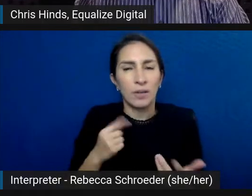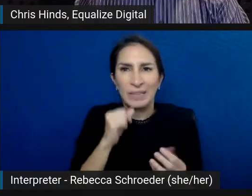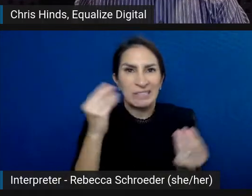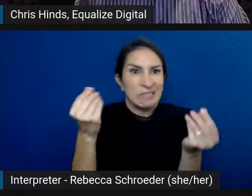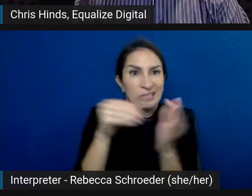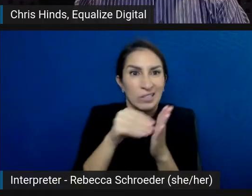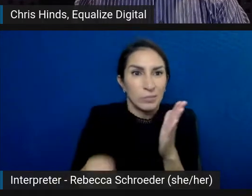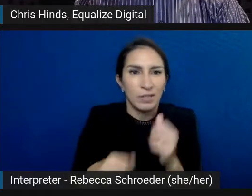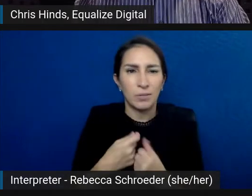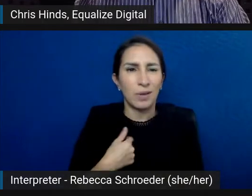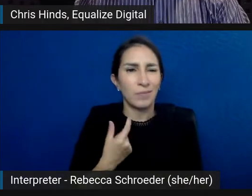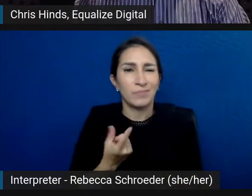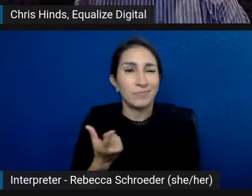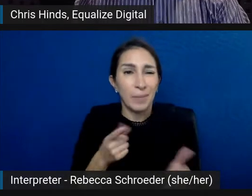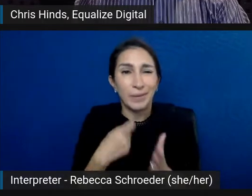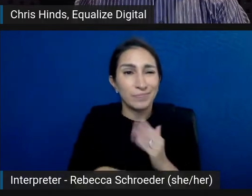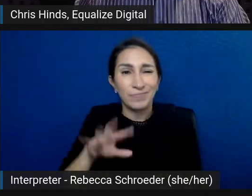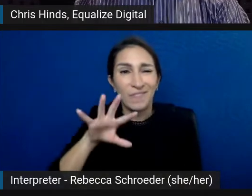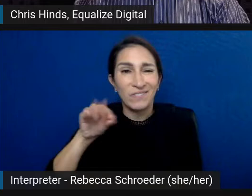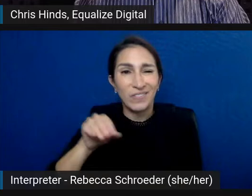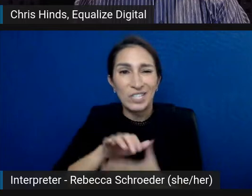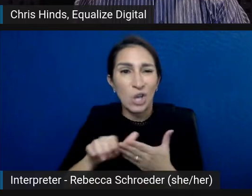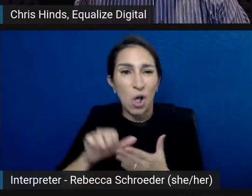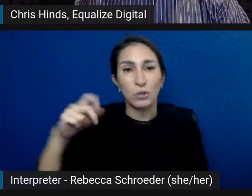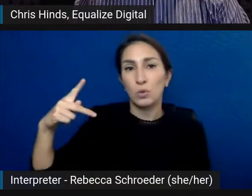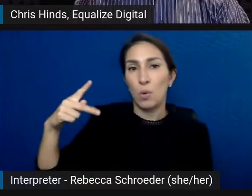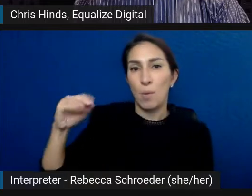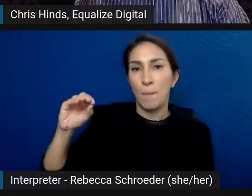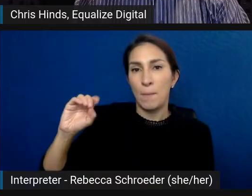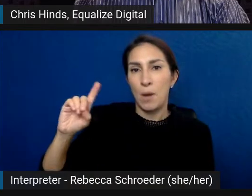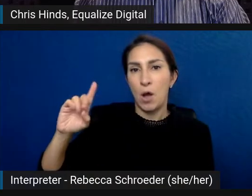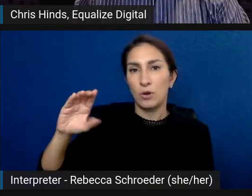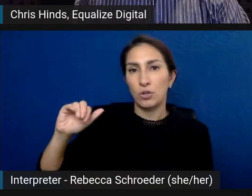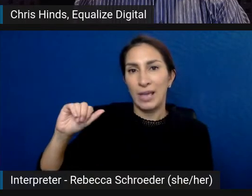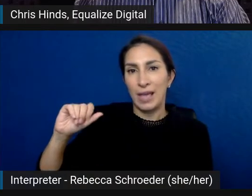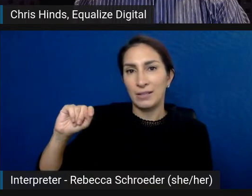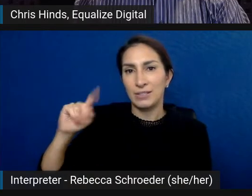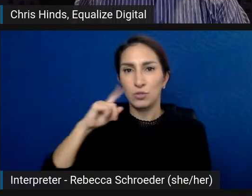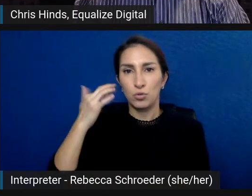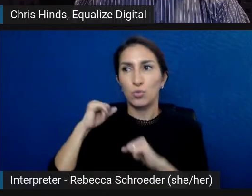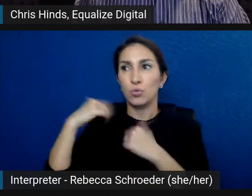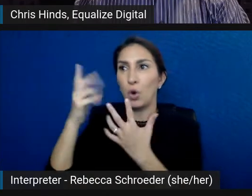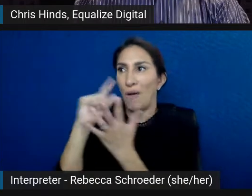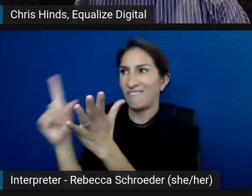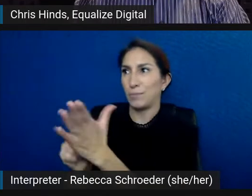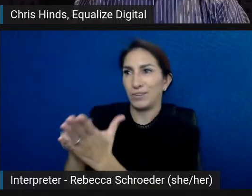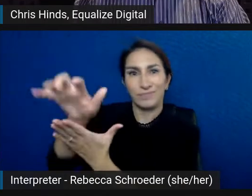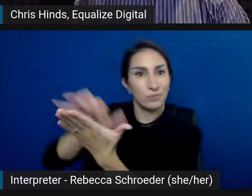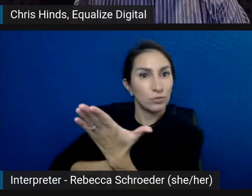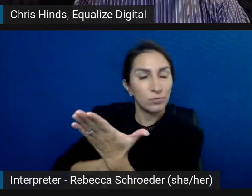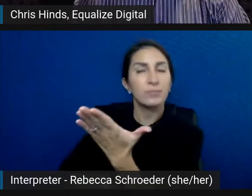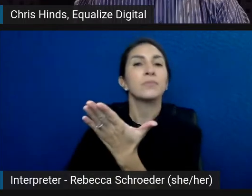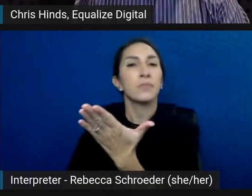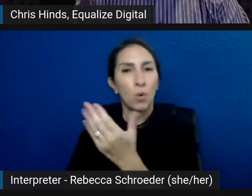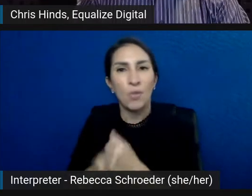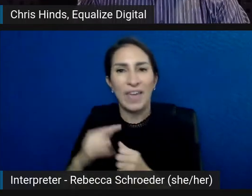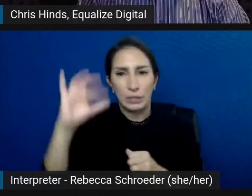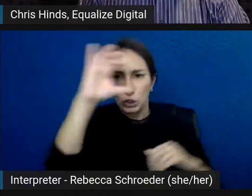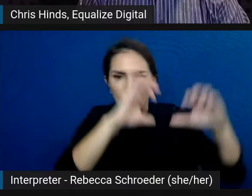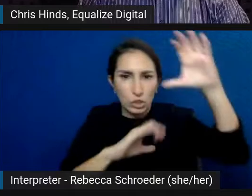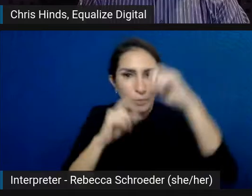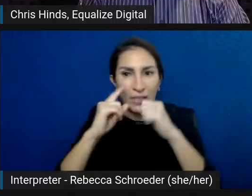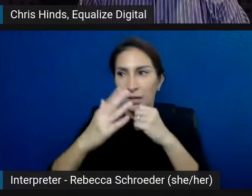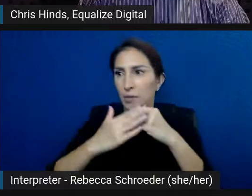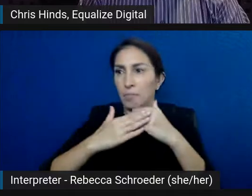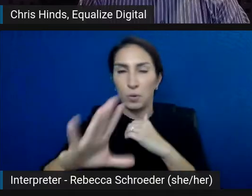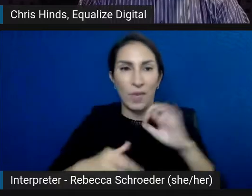to go get that, podcast transcribed. We then have that content or that searchability forever.